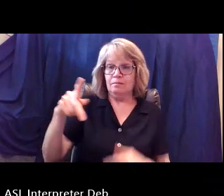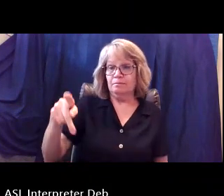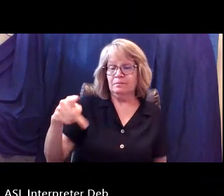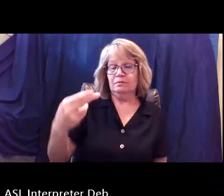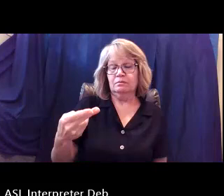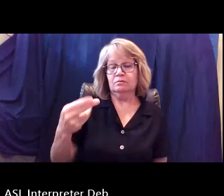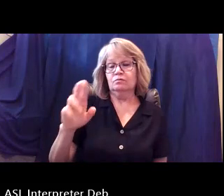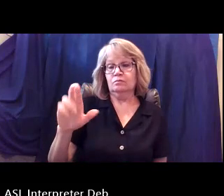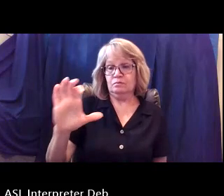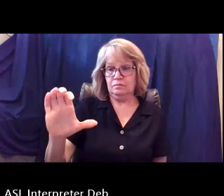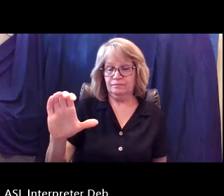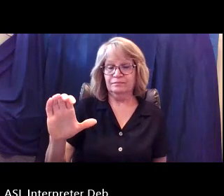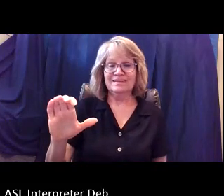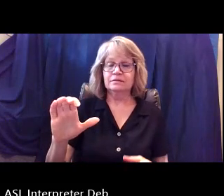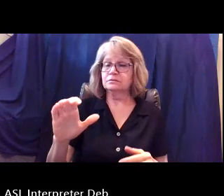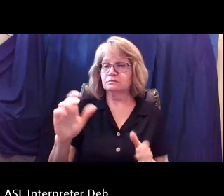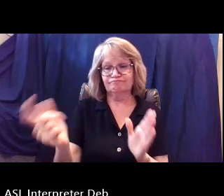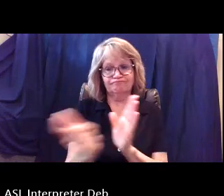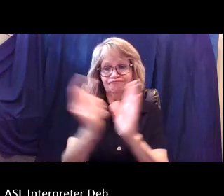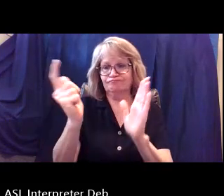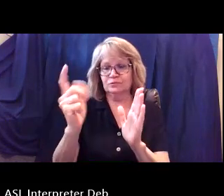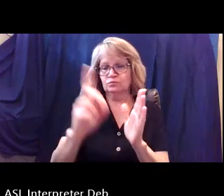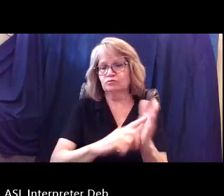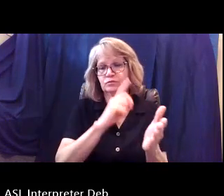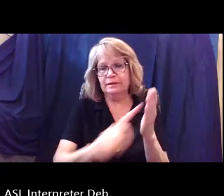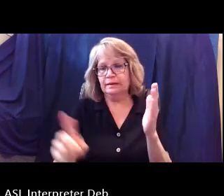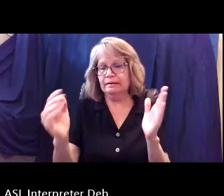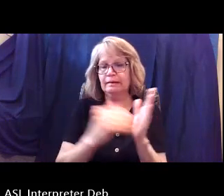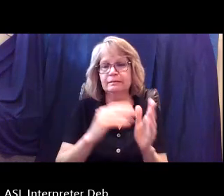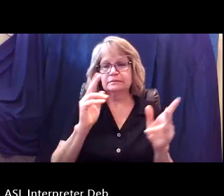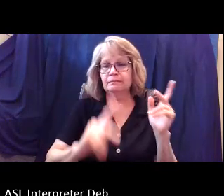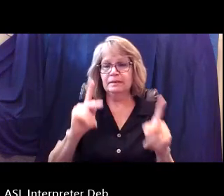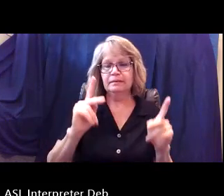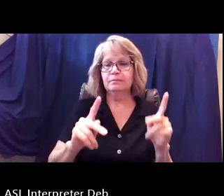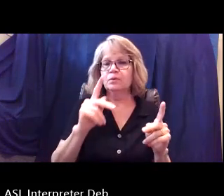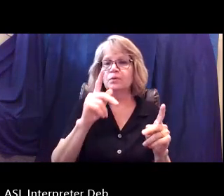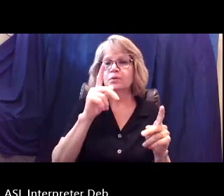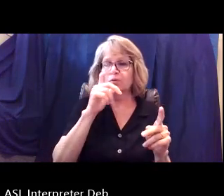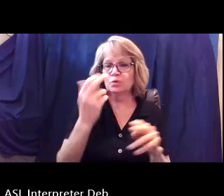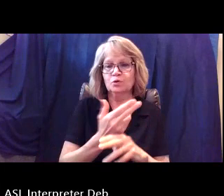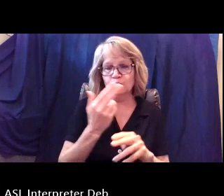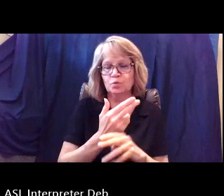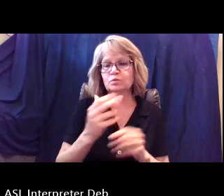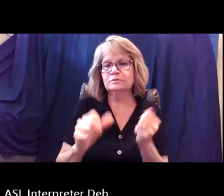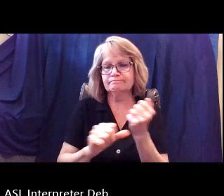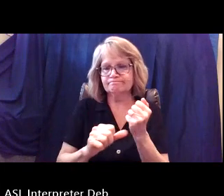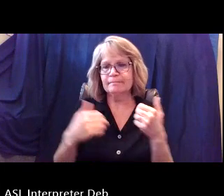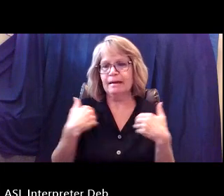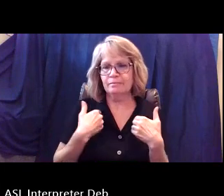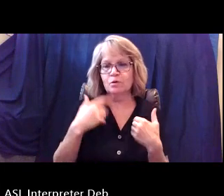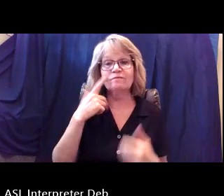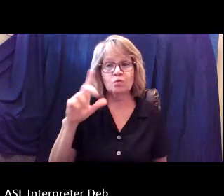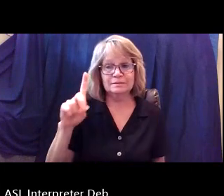is unlawful to discriminate against individuals who use these animals for